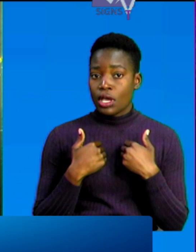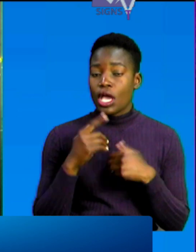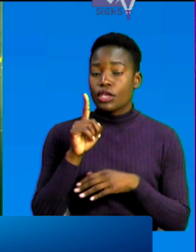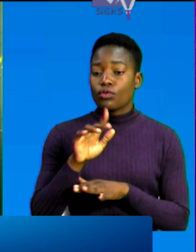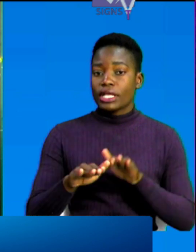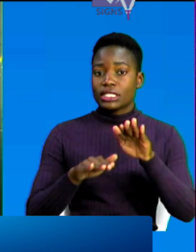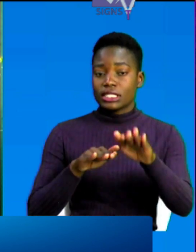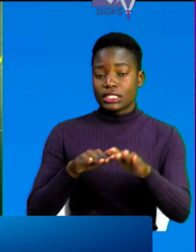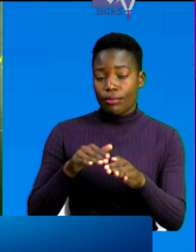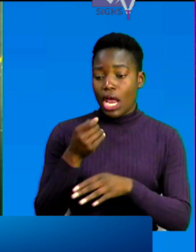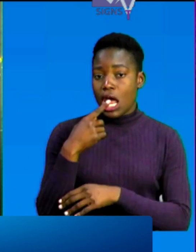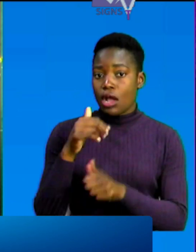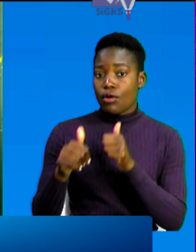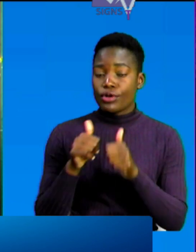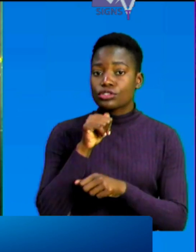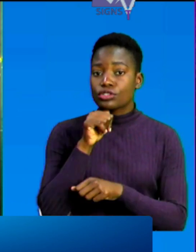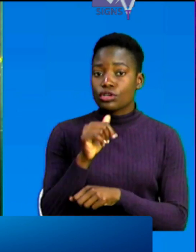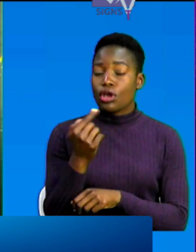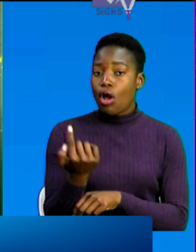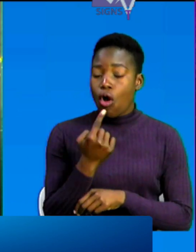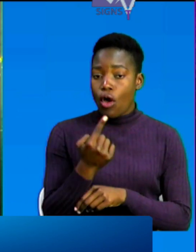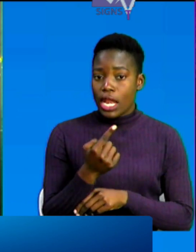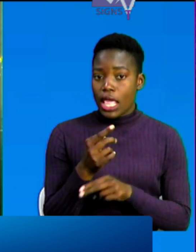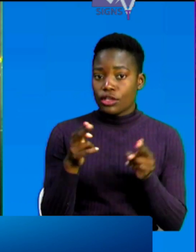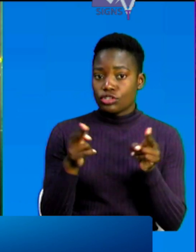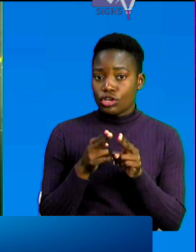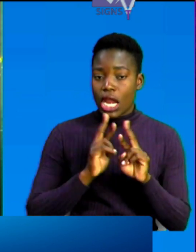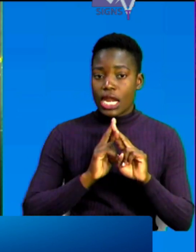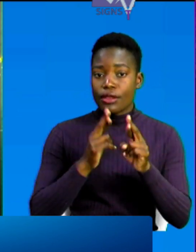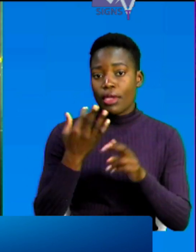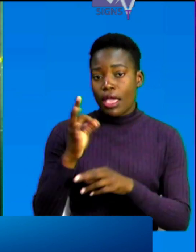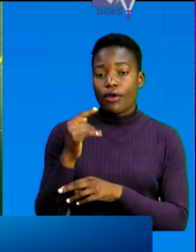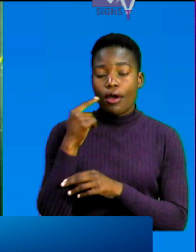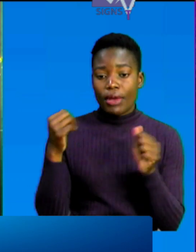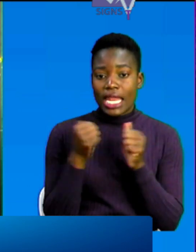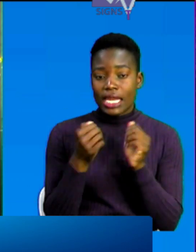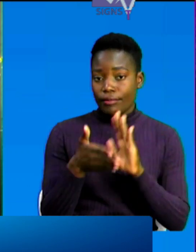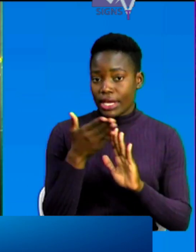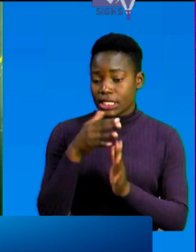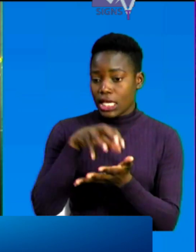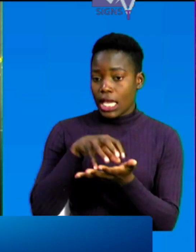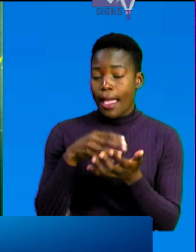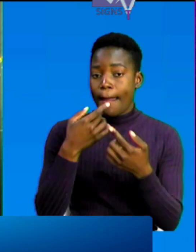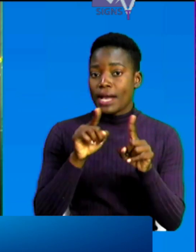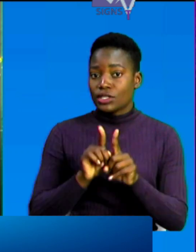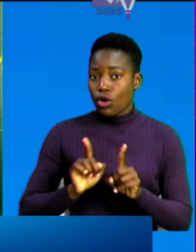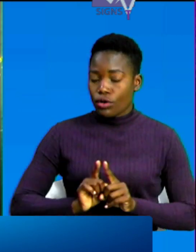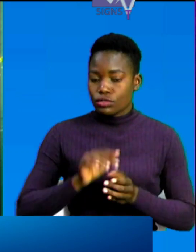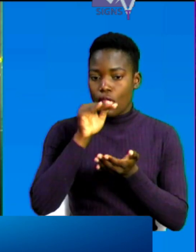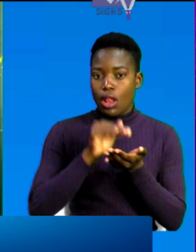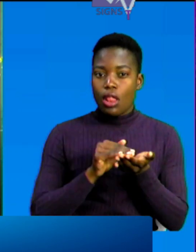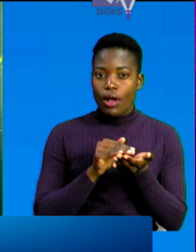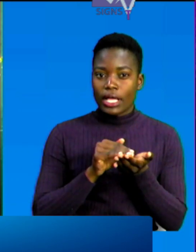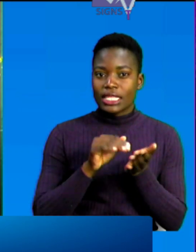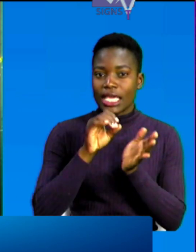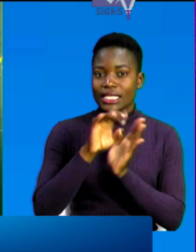one-step formulation drug that will not only shorten the response for malaria emergency cases, but also lower the cost